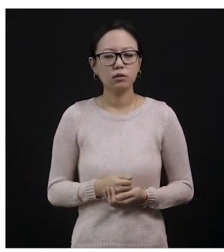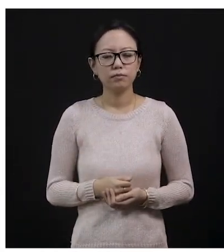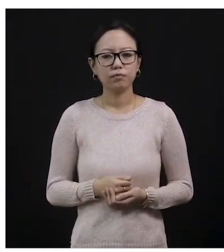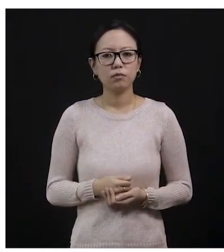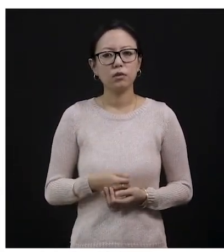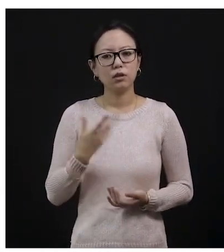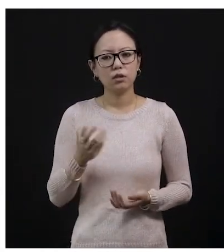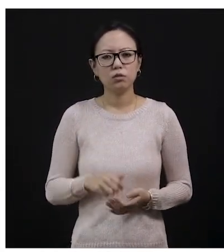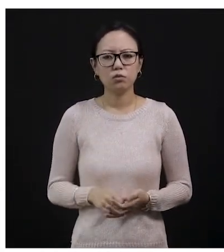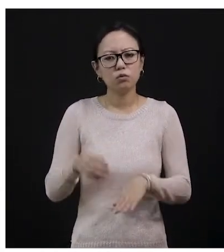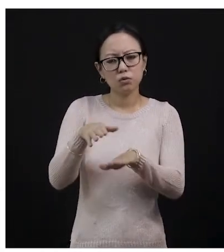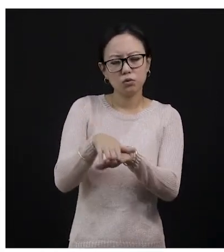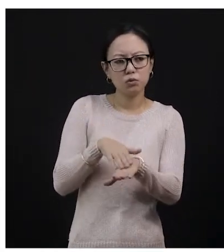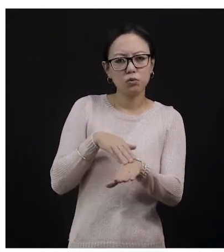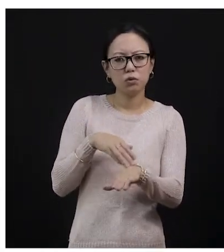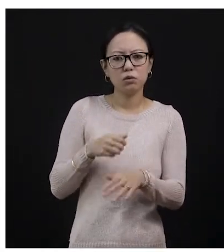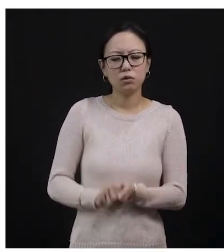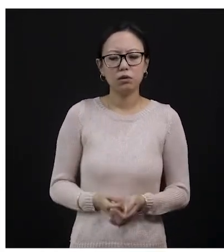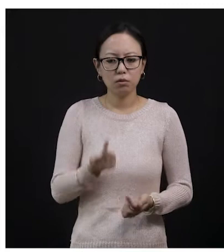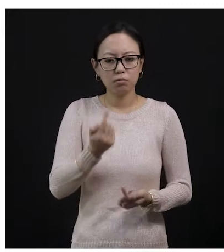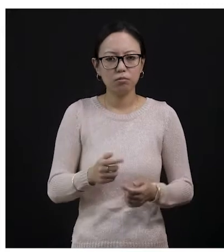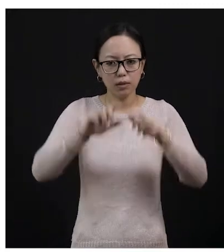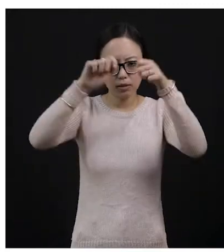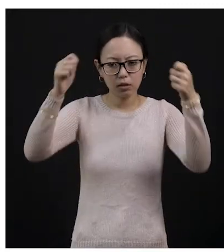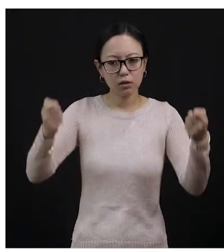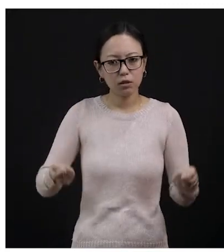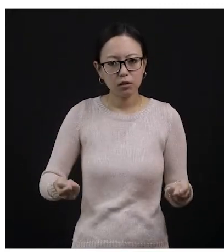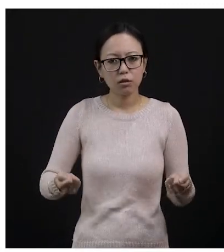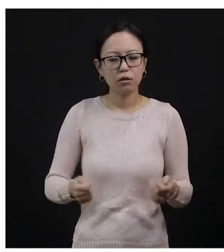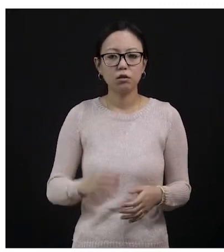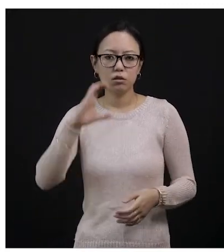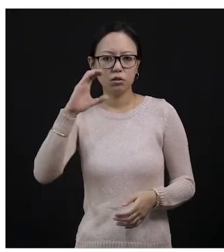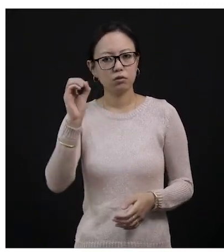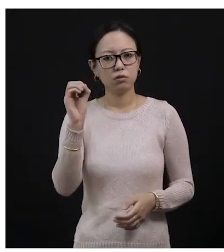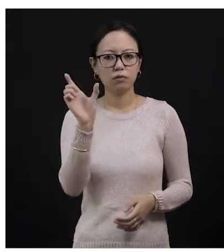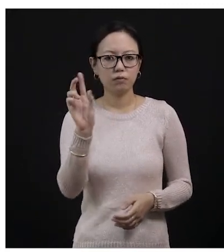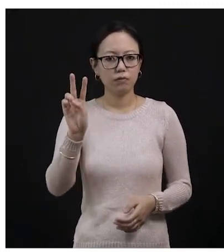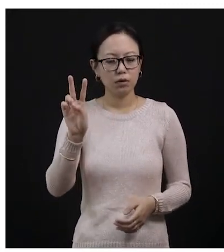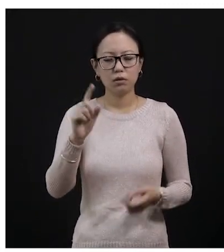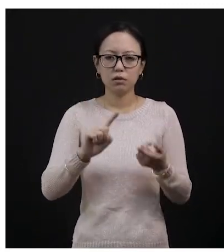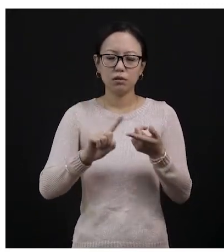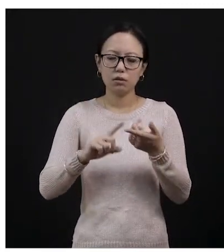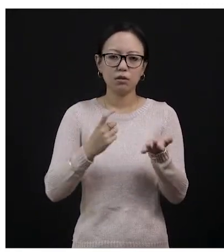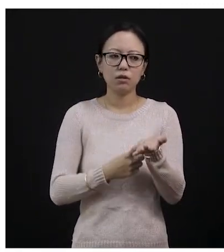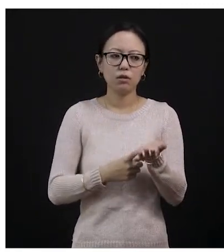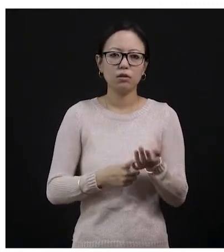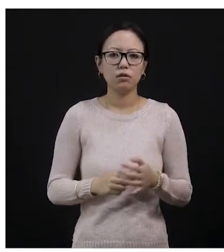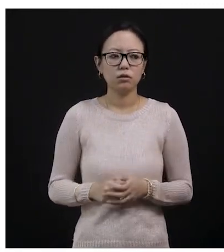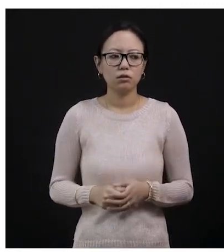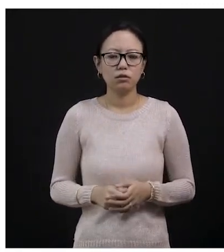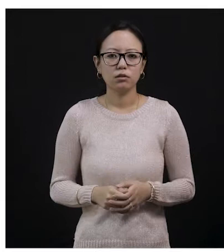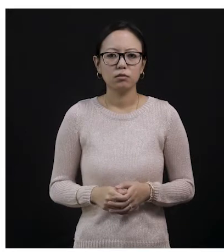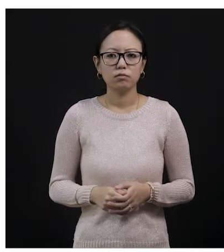gently you cover it like this, okay? And tie it with a rubber band, all right? It should be in